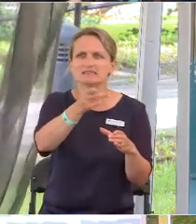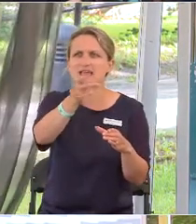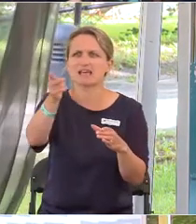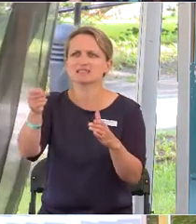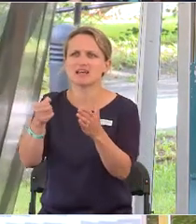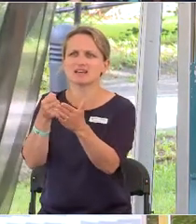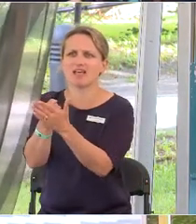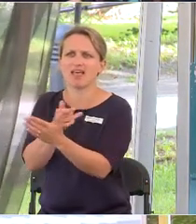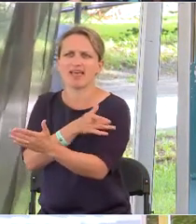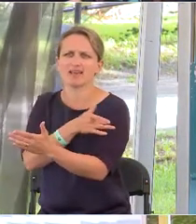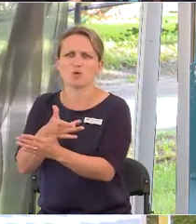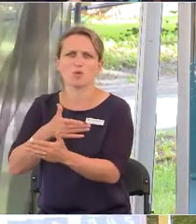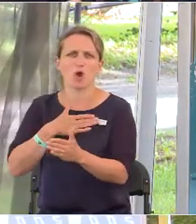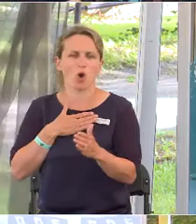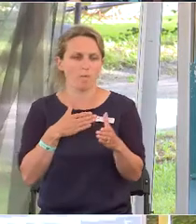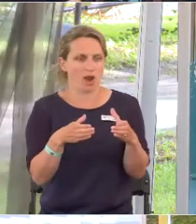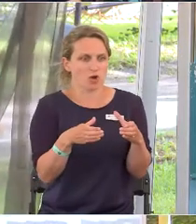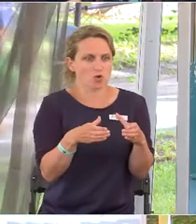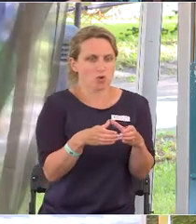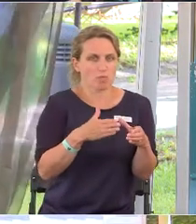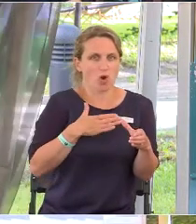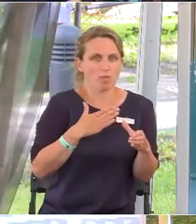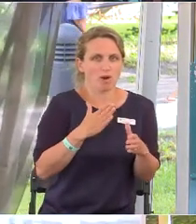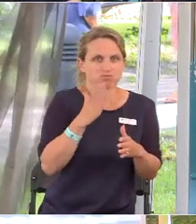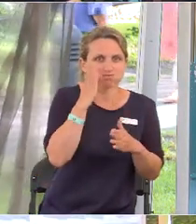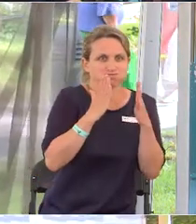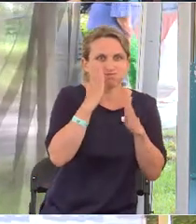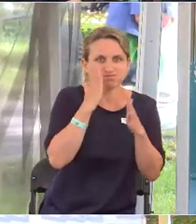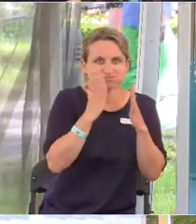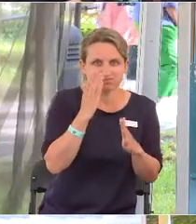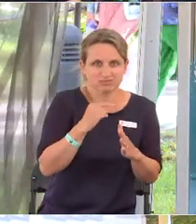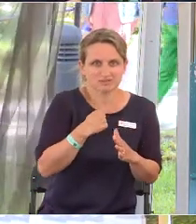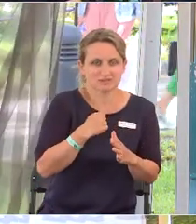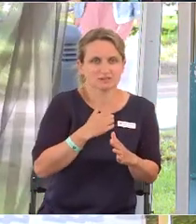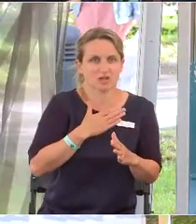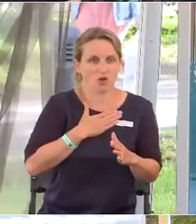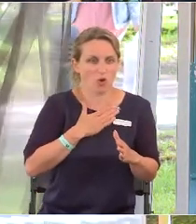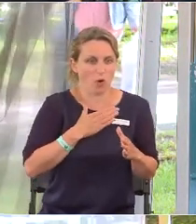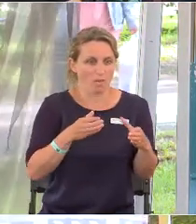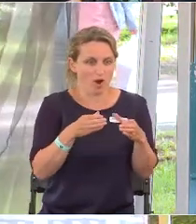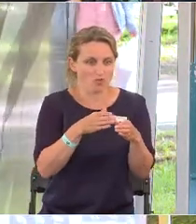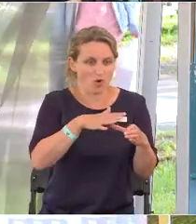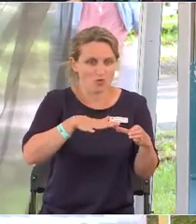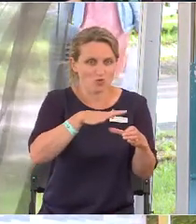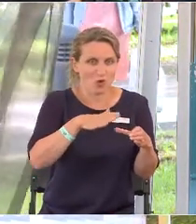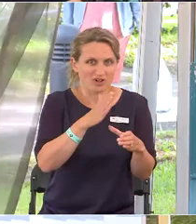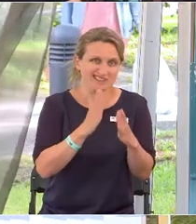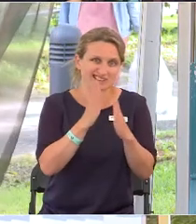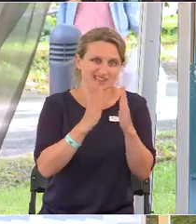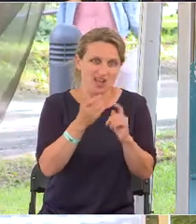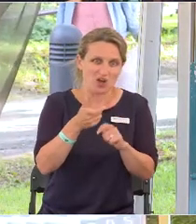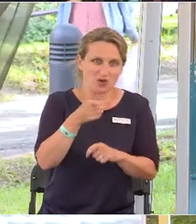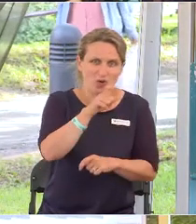so there is not anymore the strategy of trying to gain as many votes from the whole population. That means that you have to be actually